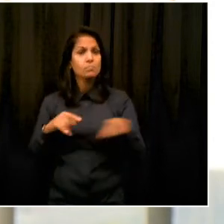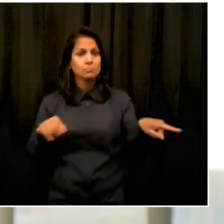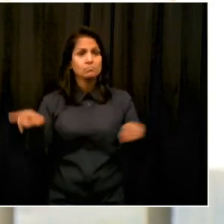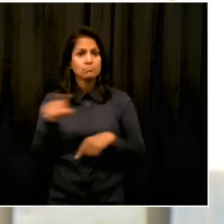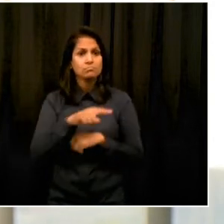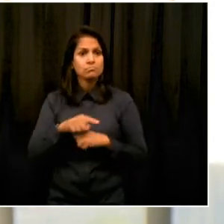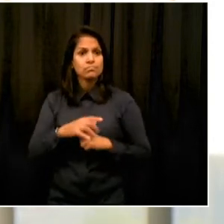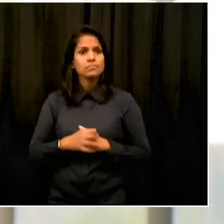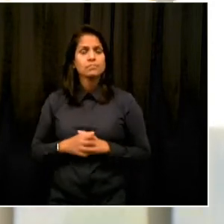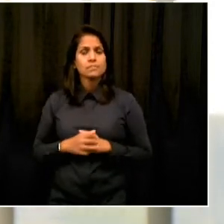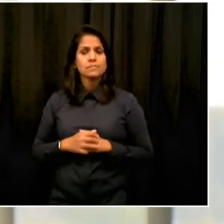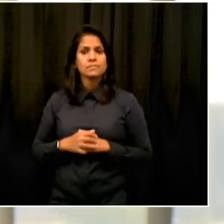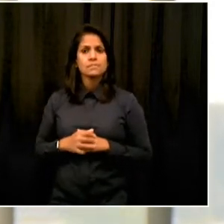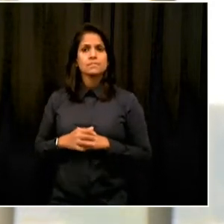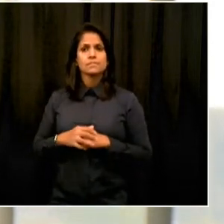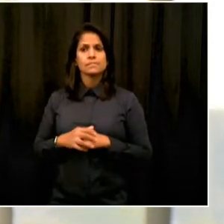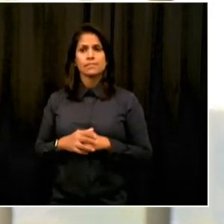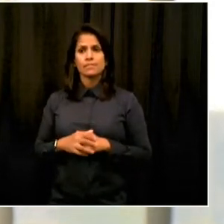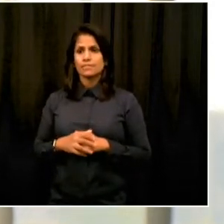Morning.